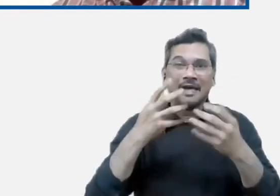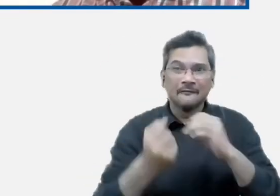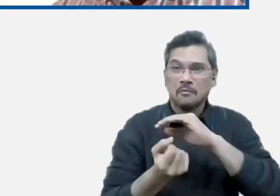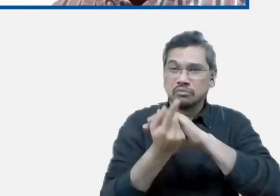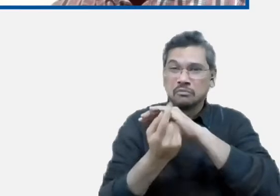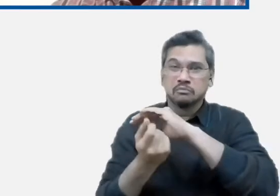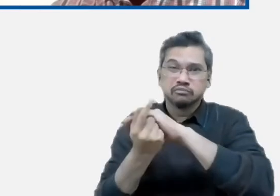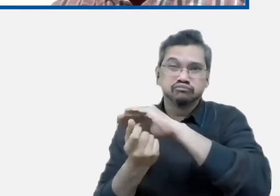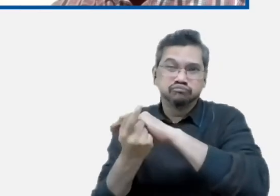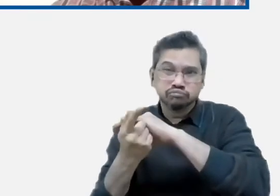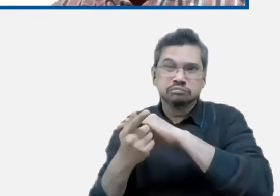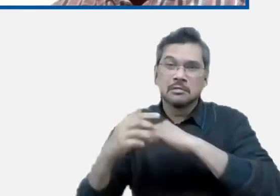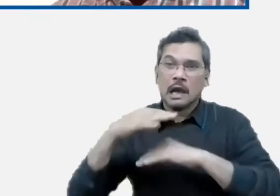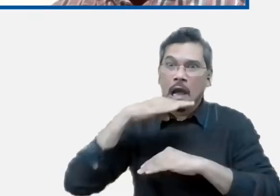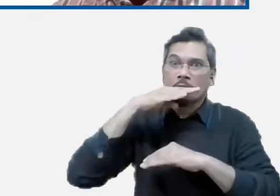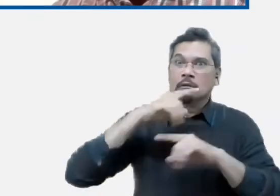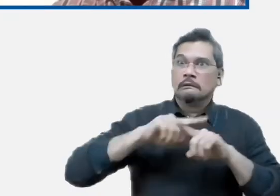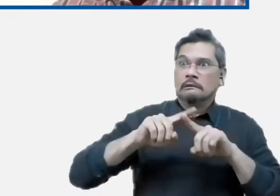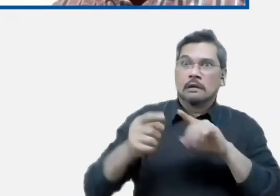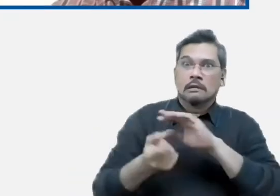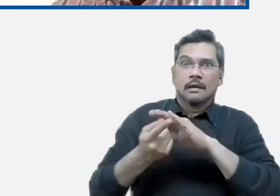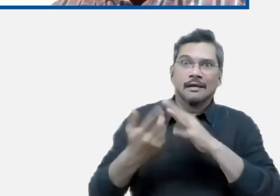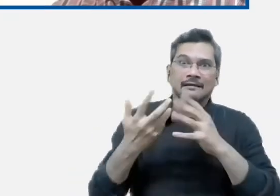need to make some amendments on that section.